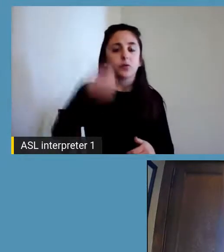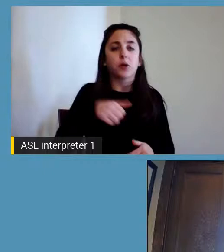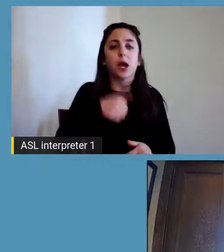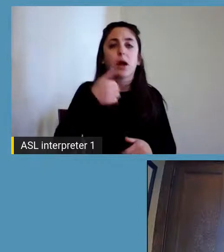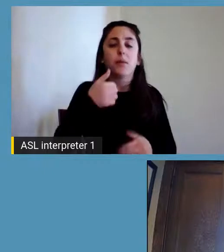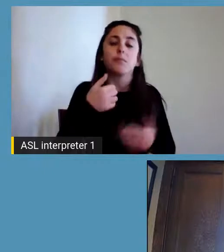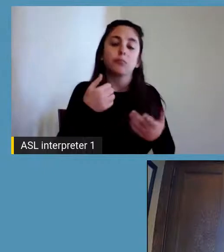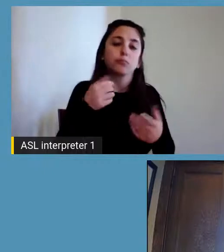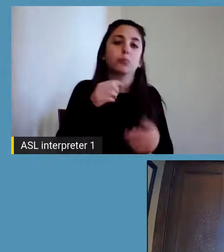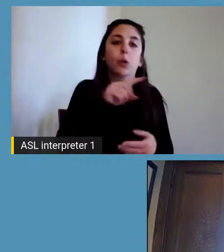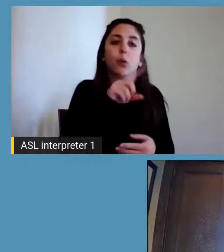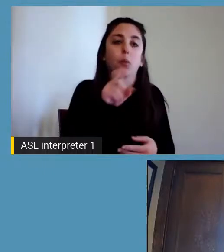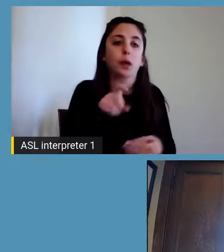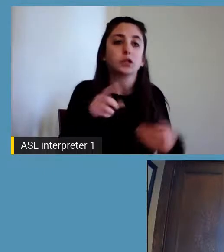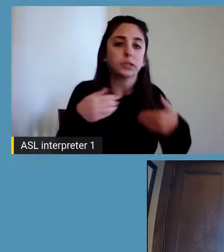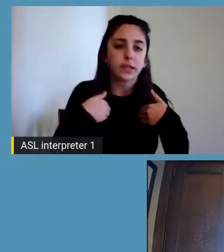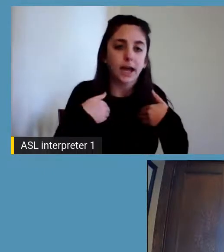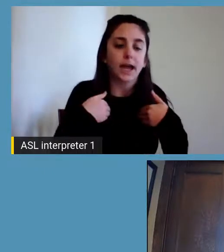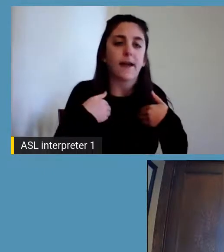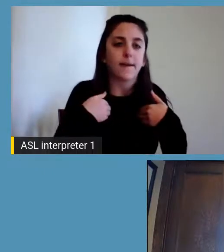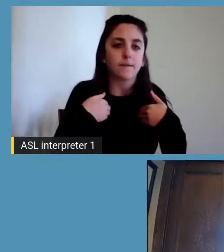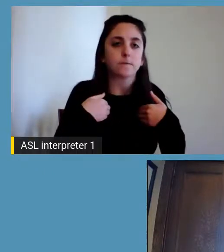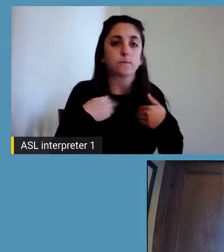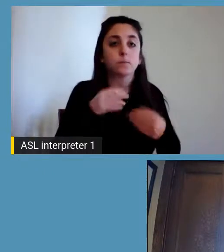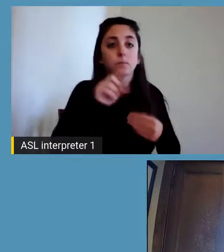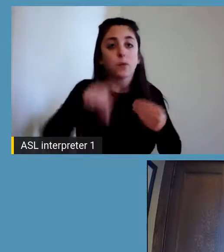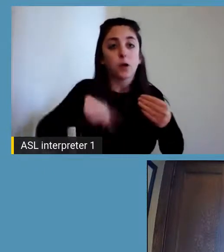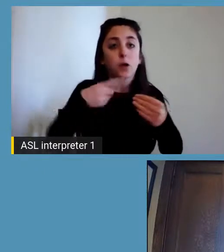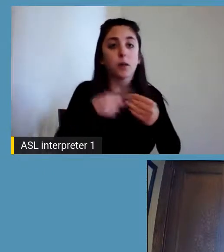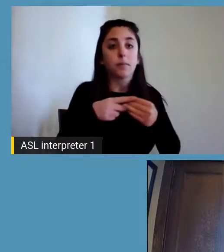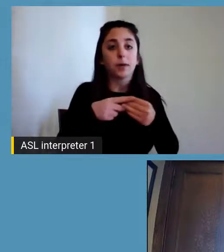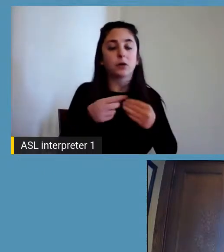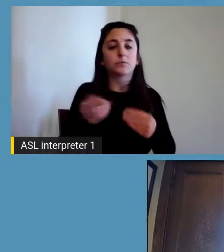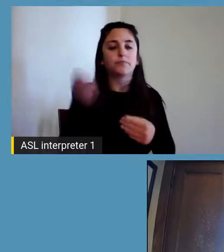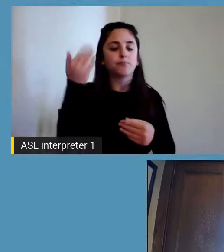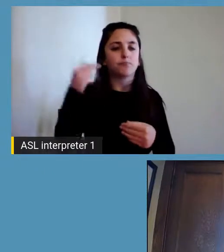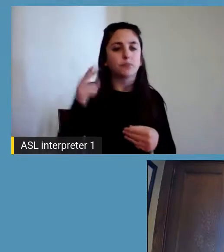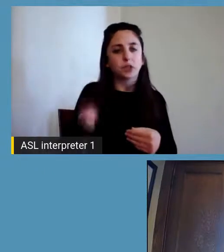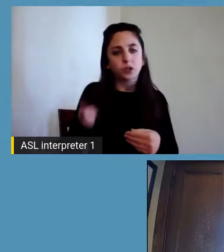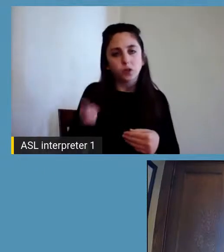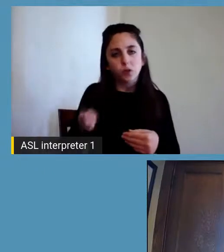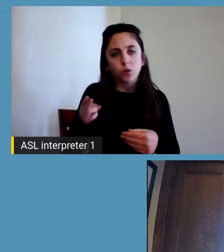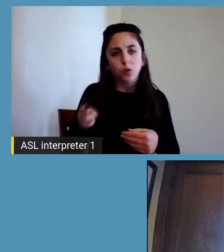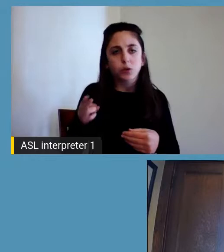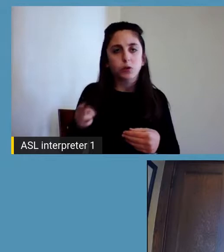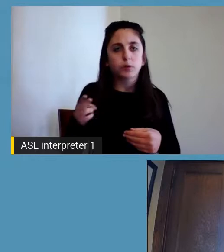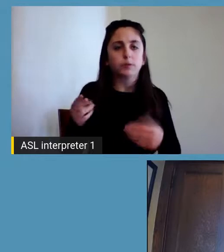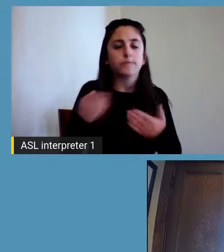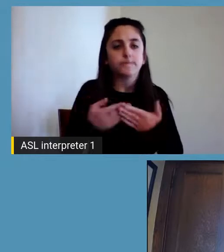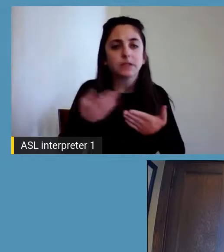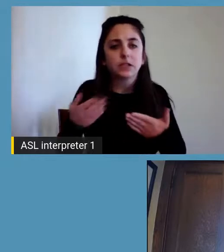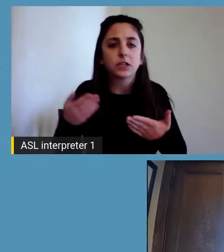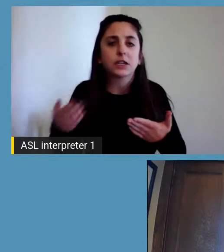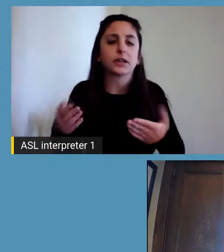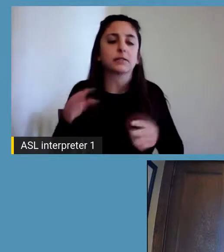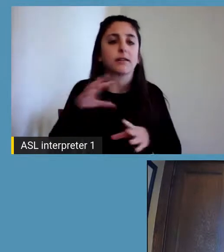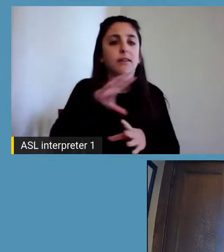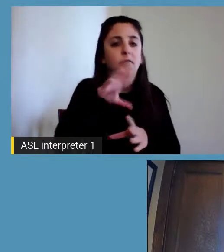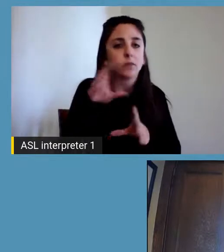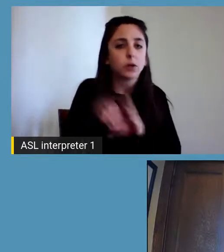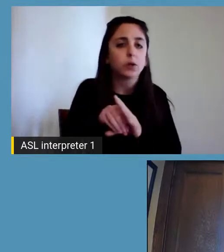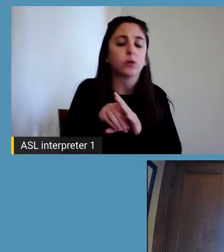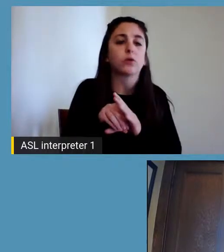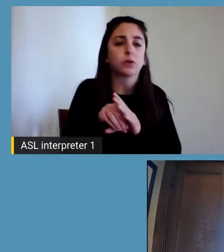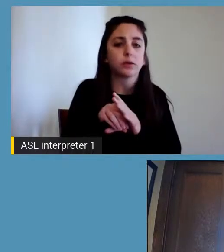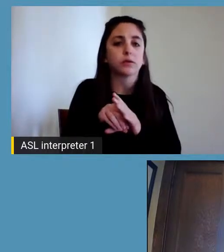the, historical items that are often in folks' collections.